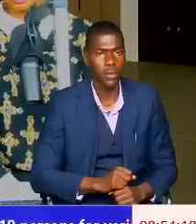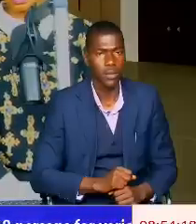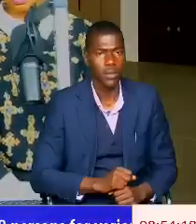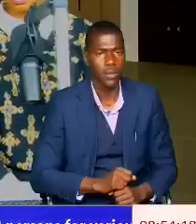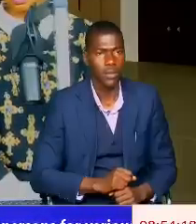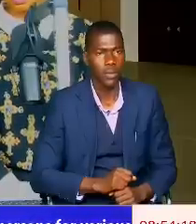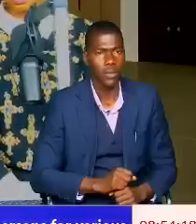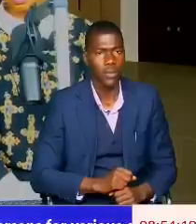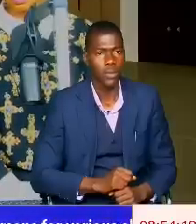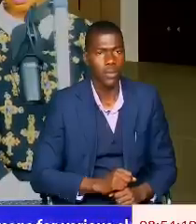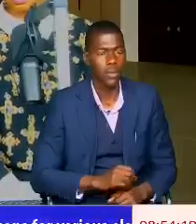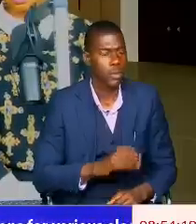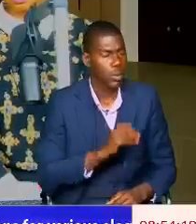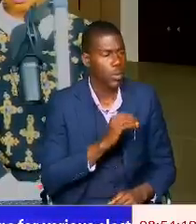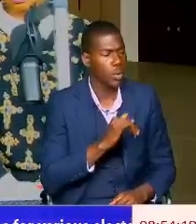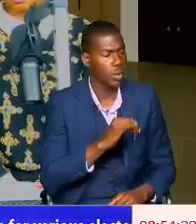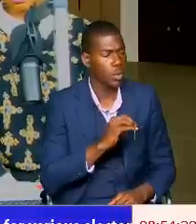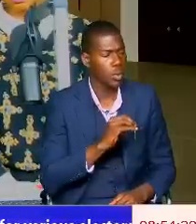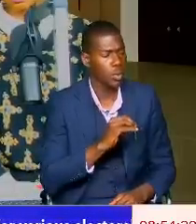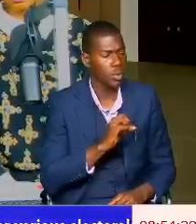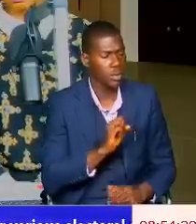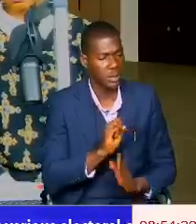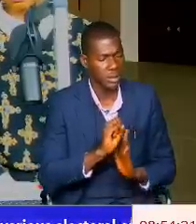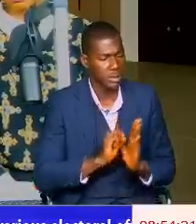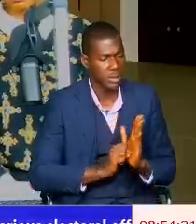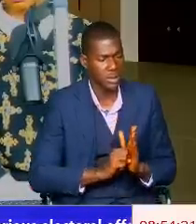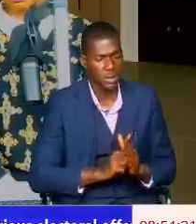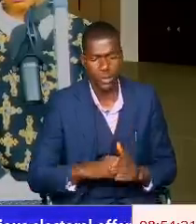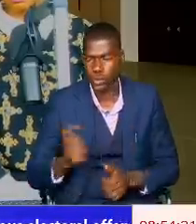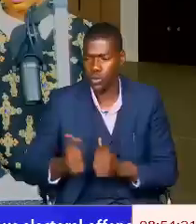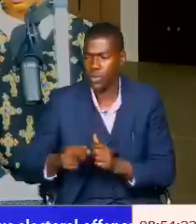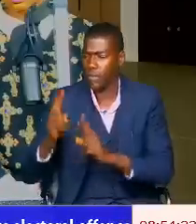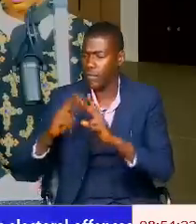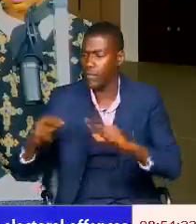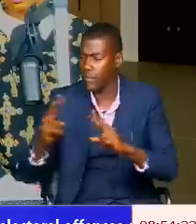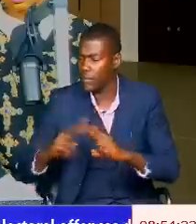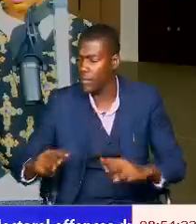Ibadan. Oyo that State. Is Oyo State. Yes. Which village?